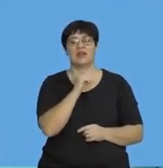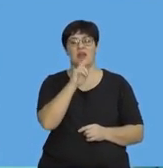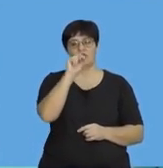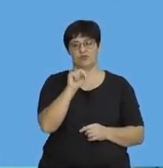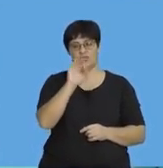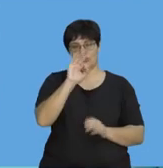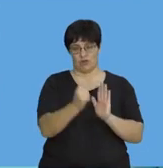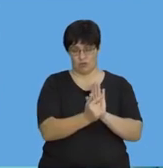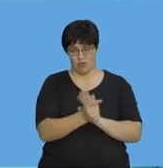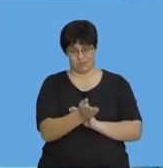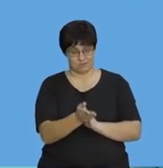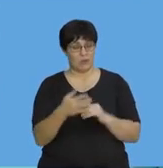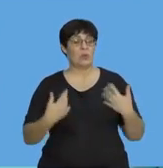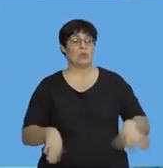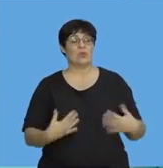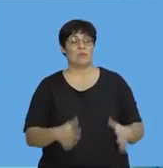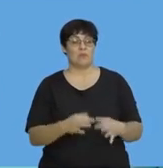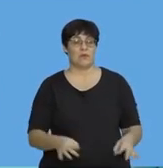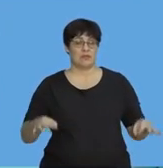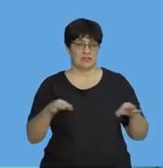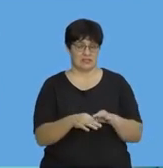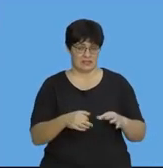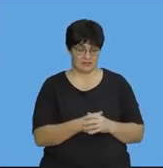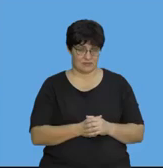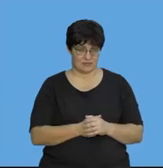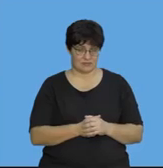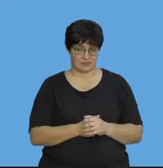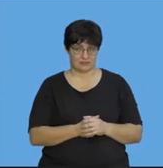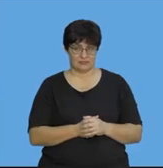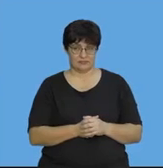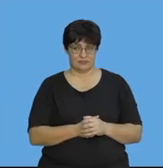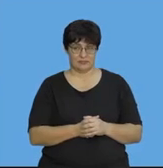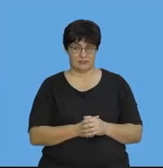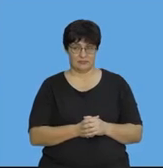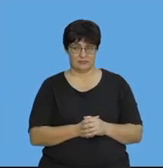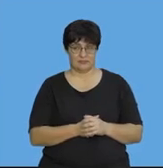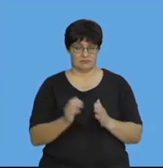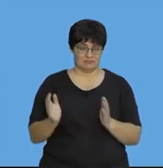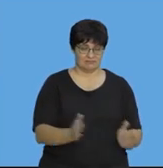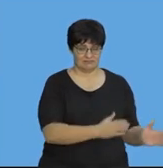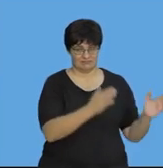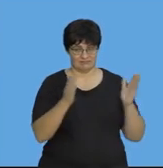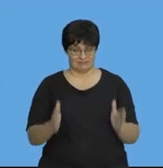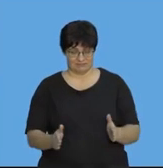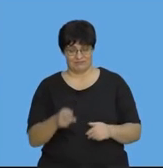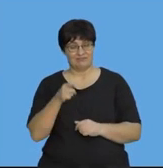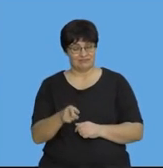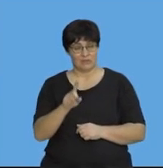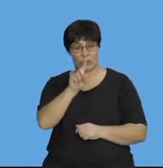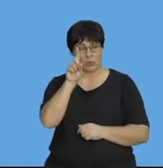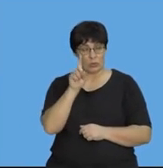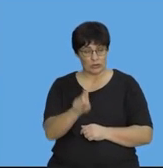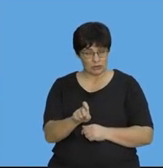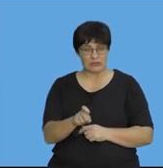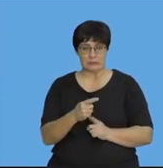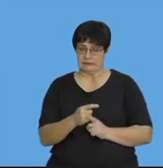Newton's third law. Very important. So now we get to the questions that